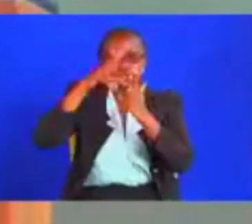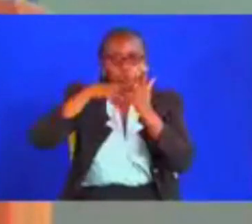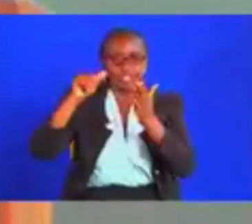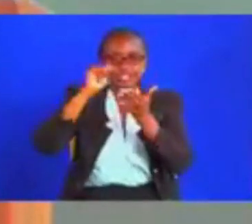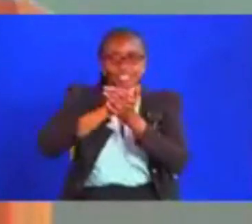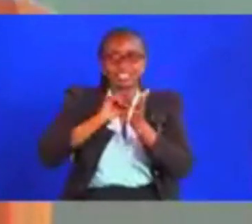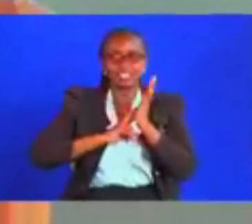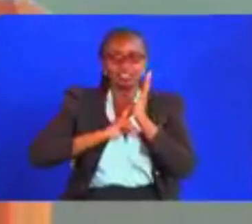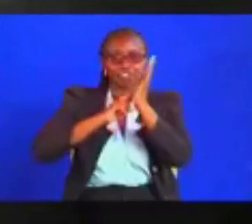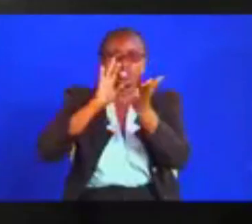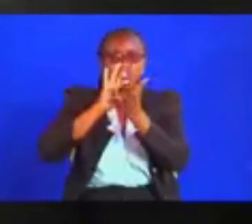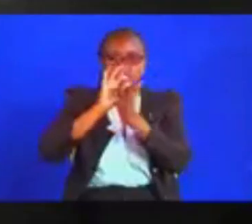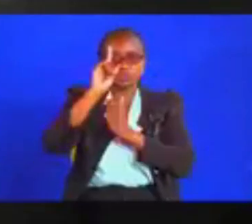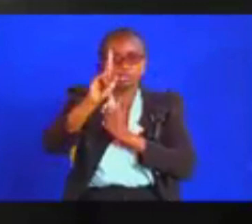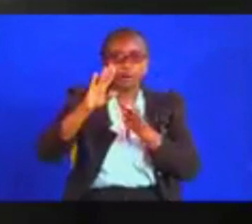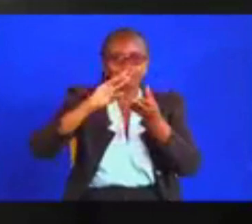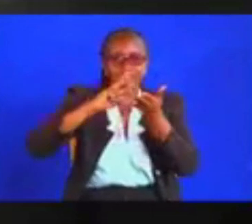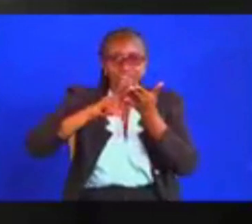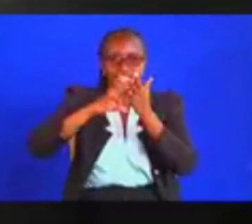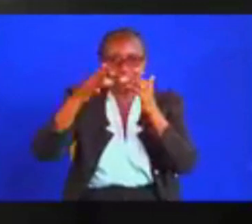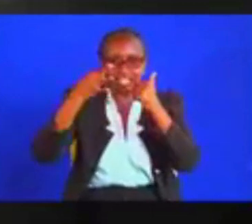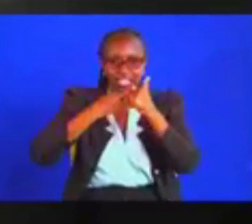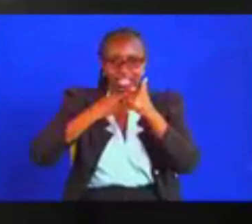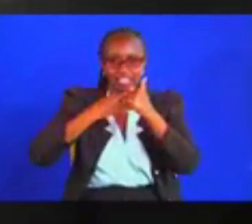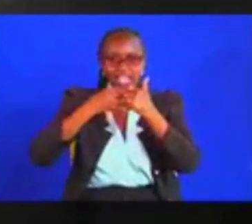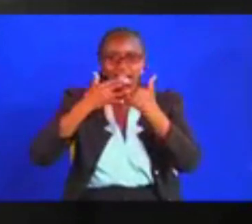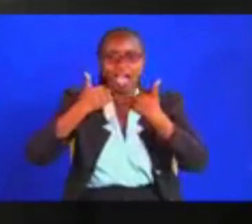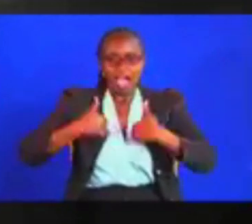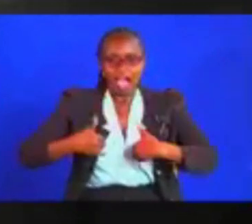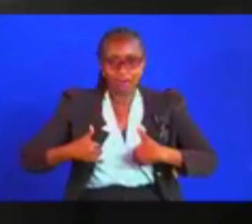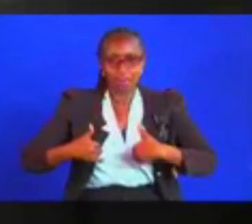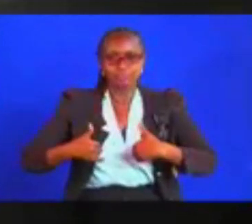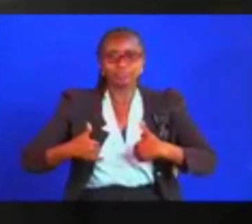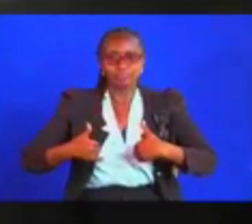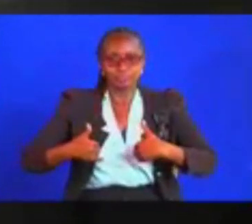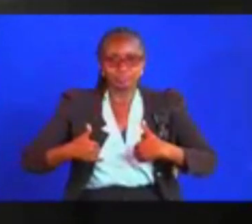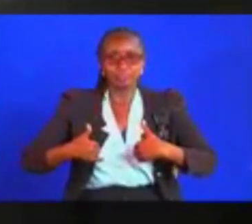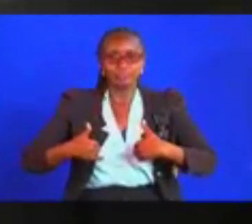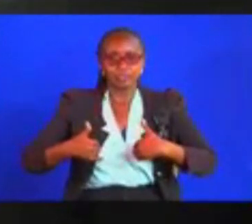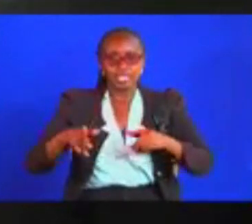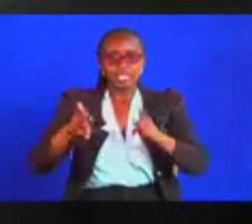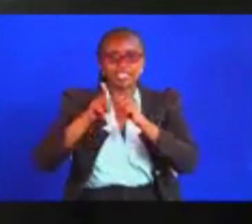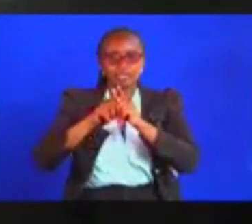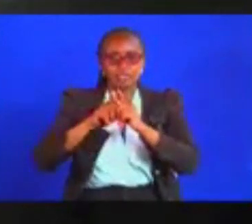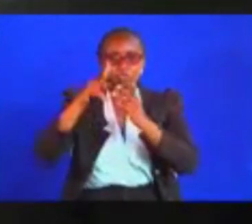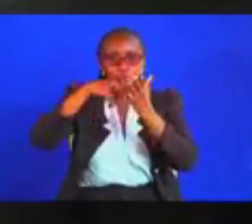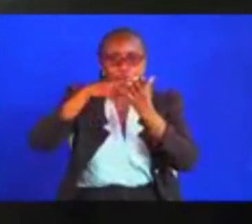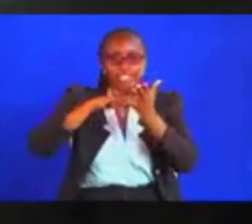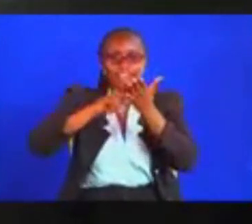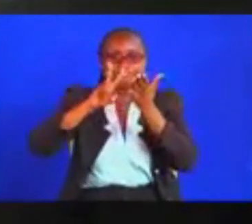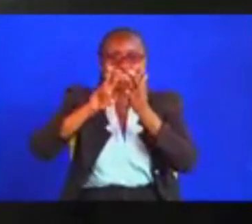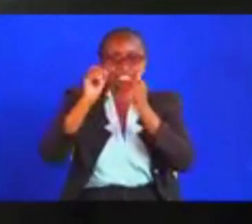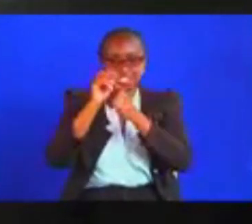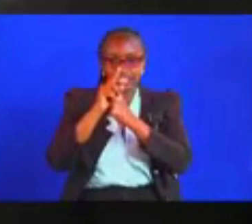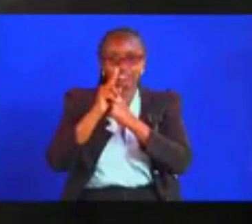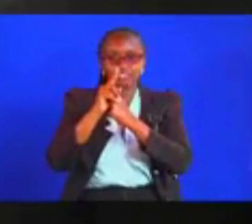Revelations 1 and verse 8. I am, and then you also find that in verse 11